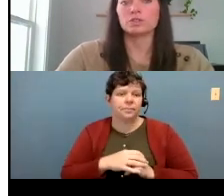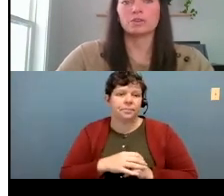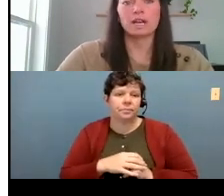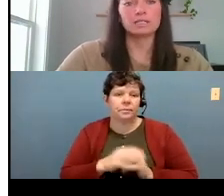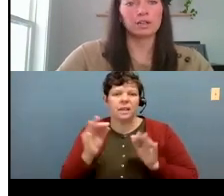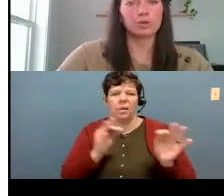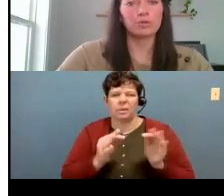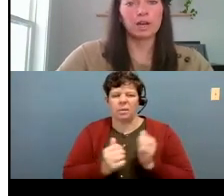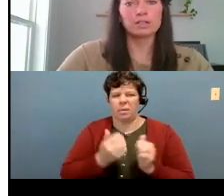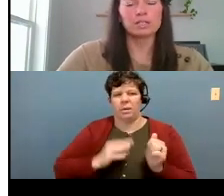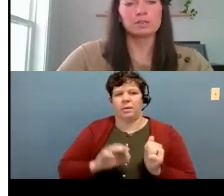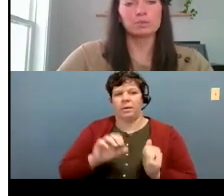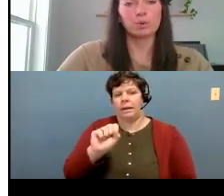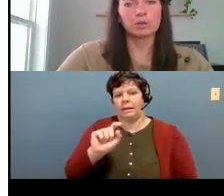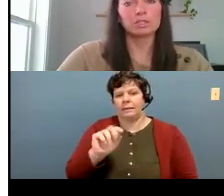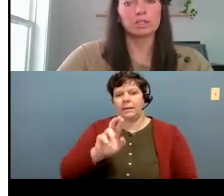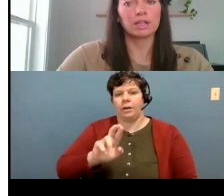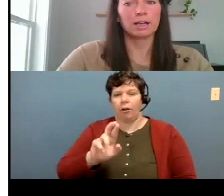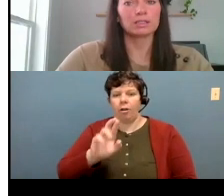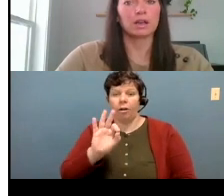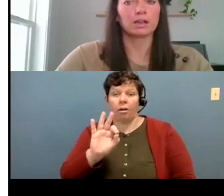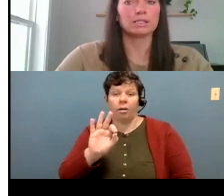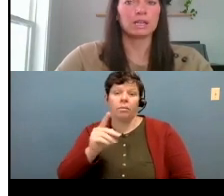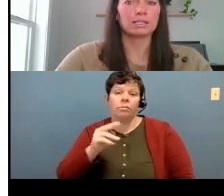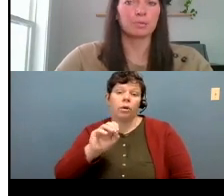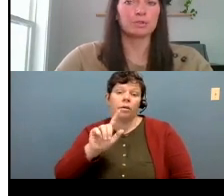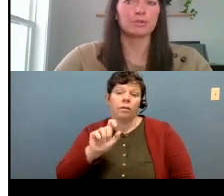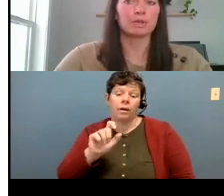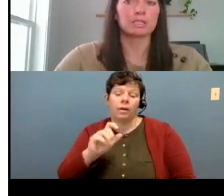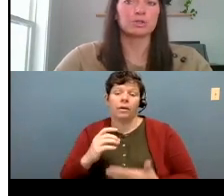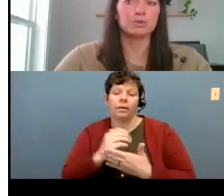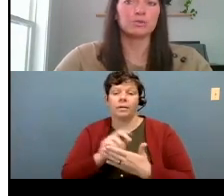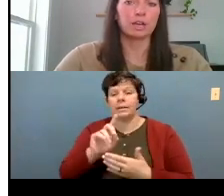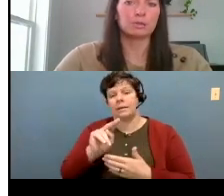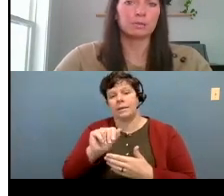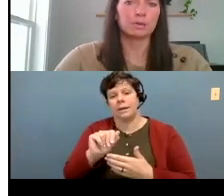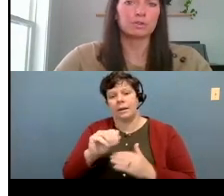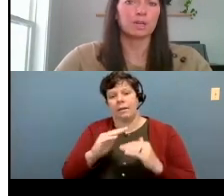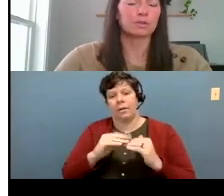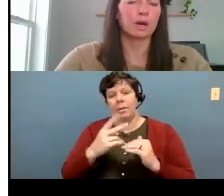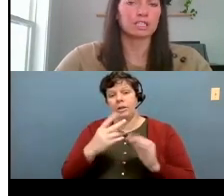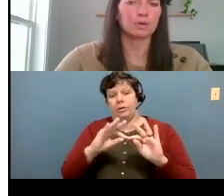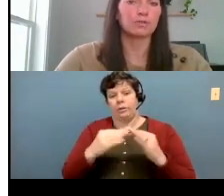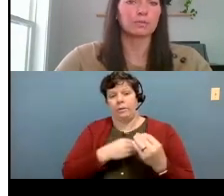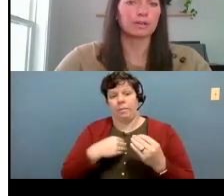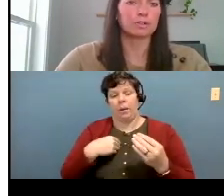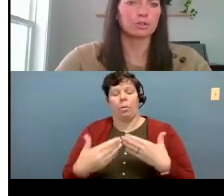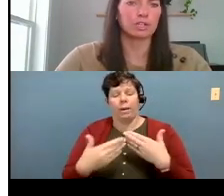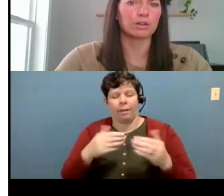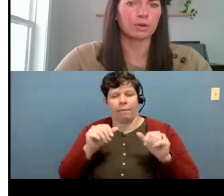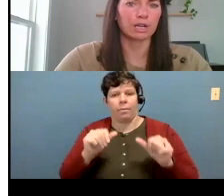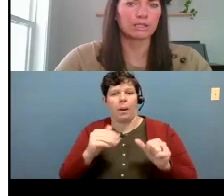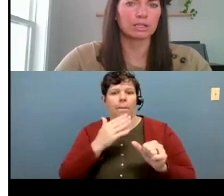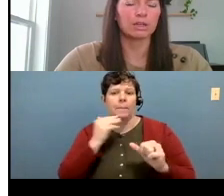So for STR profiles, it's important to collect DNA samples from at least 2 family members whenever possible for better